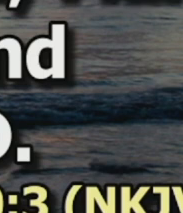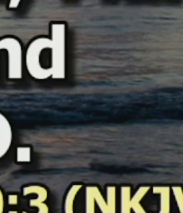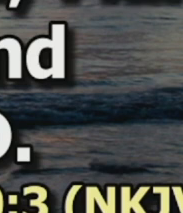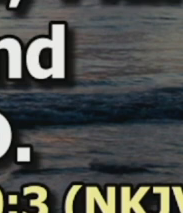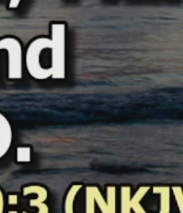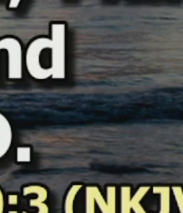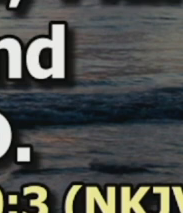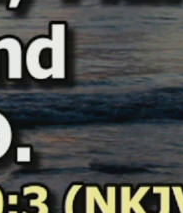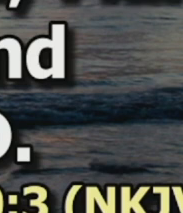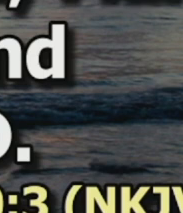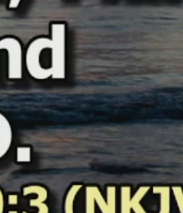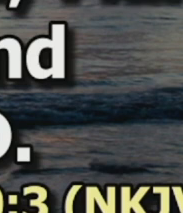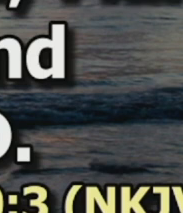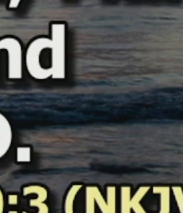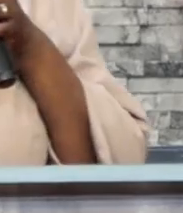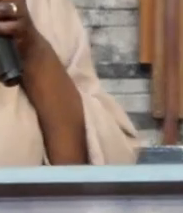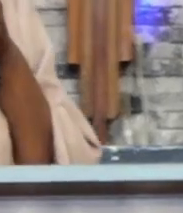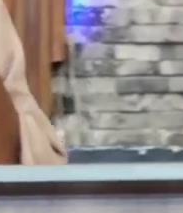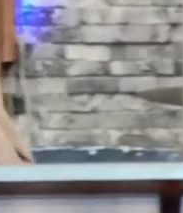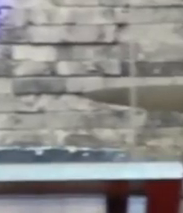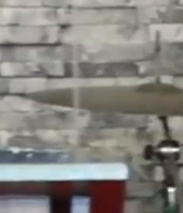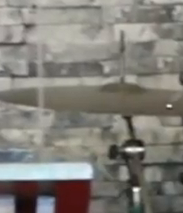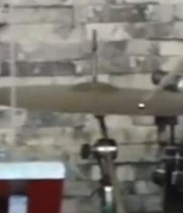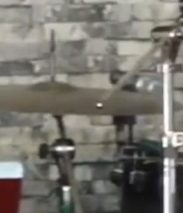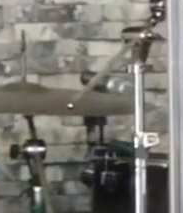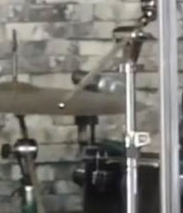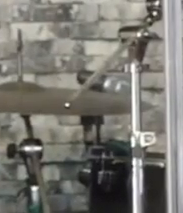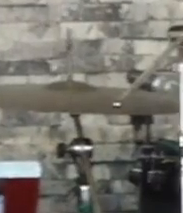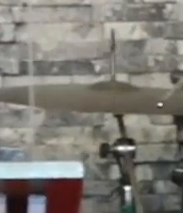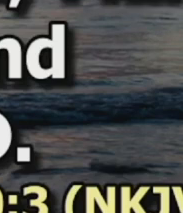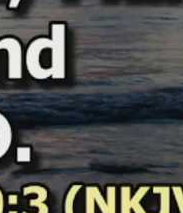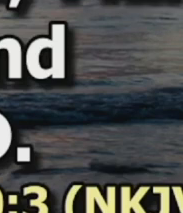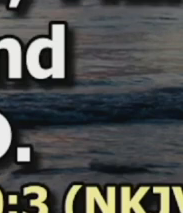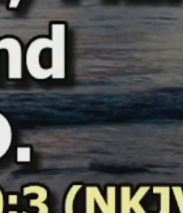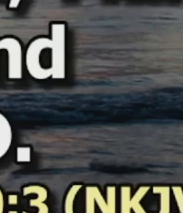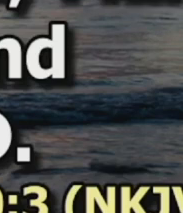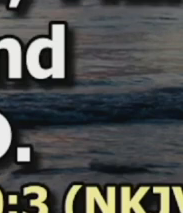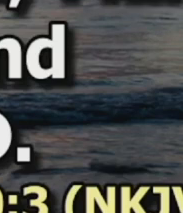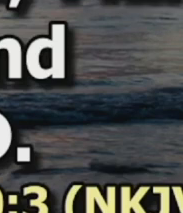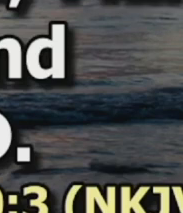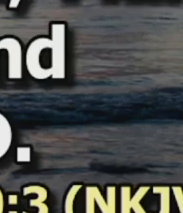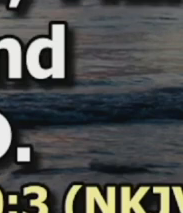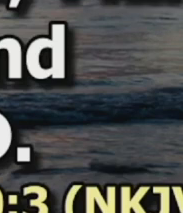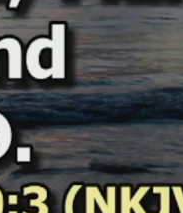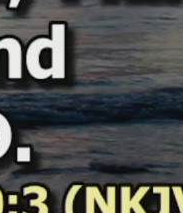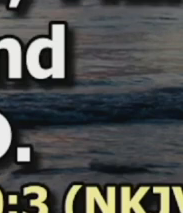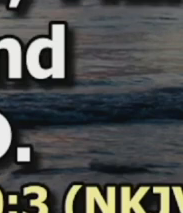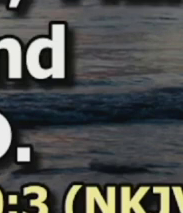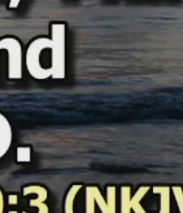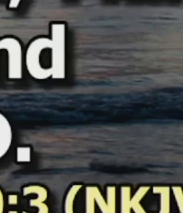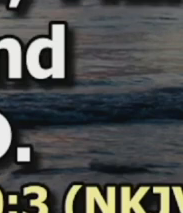So they are able to see it and fear the Lord. In other words, my praise,